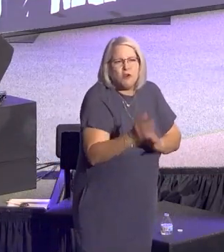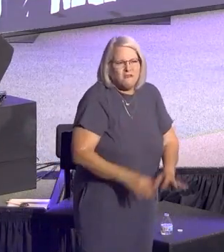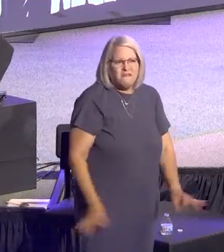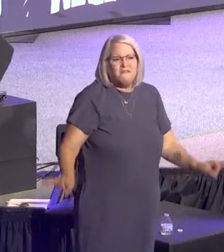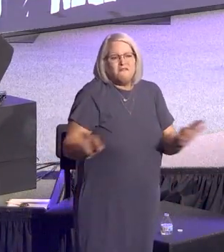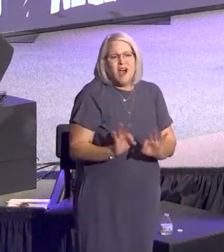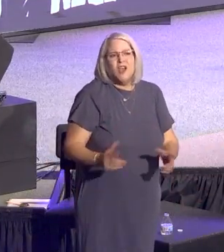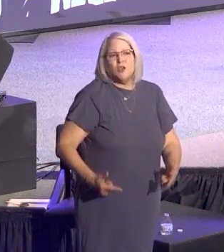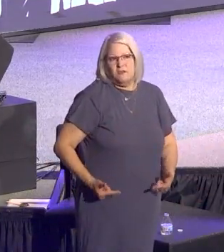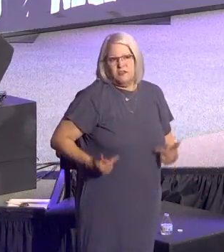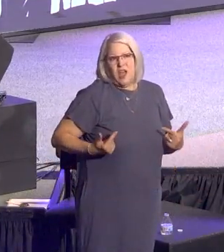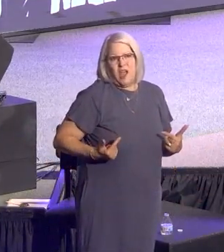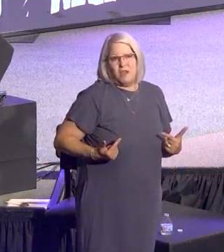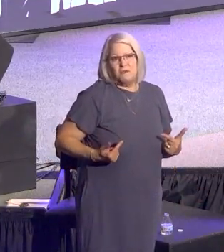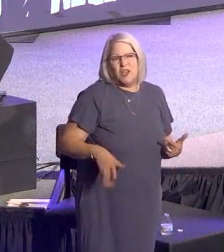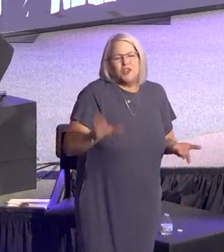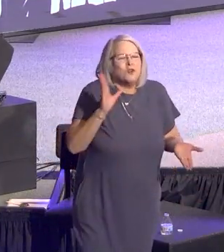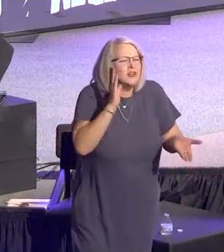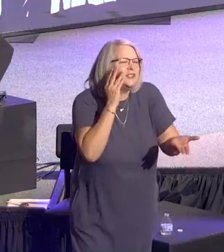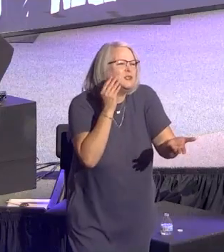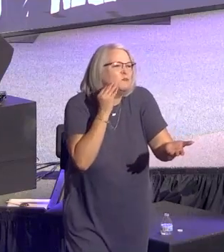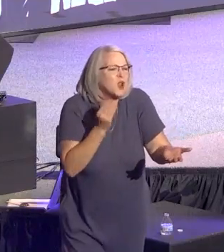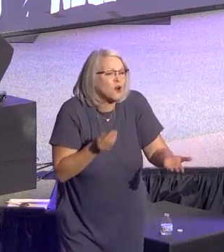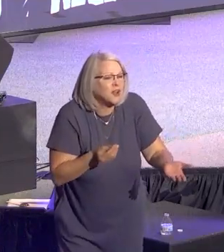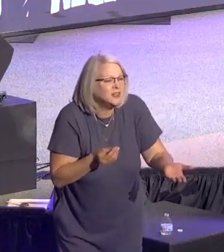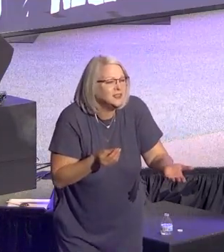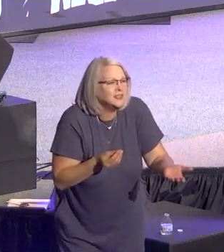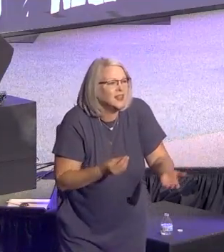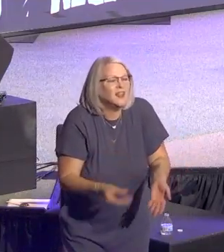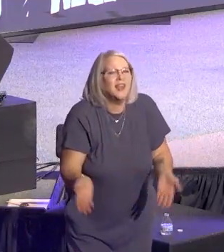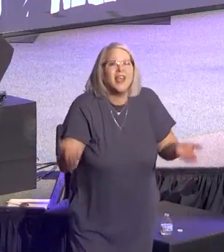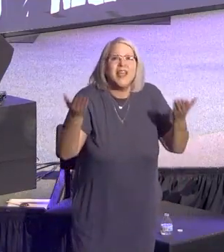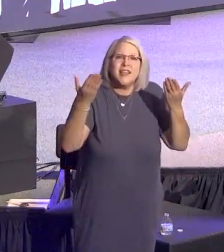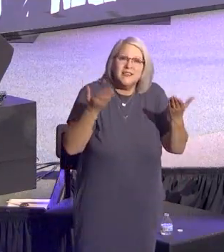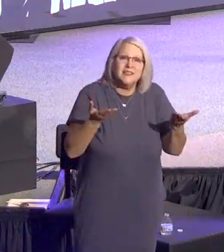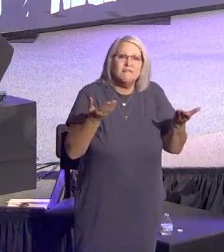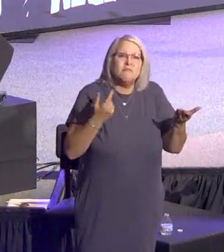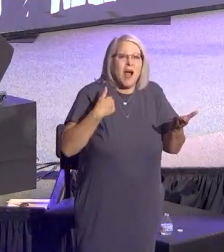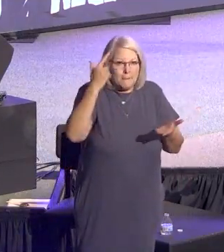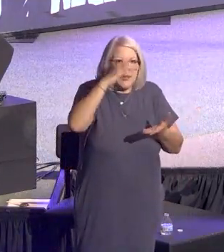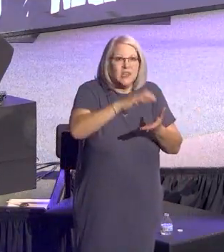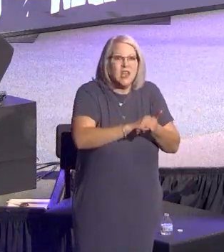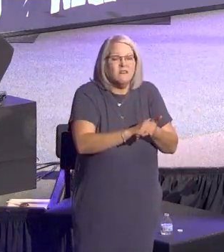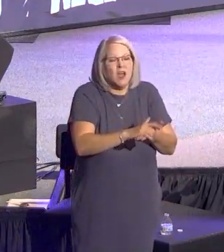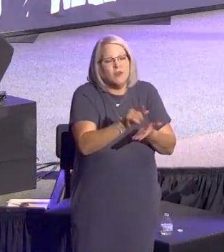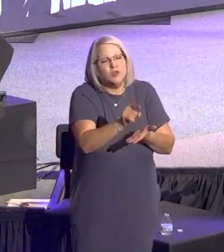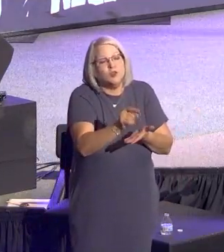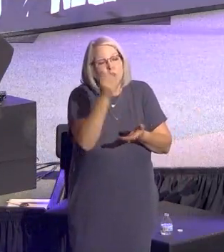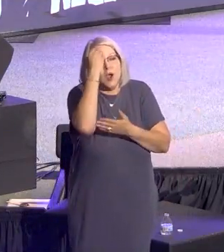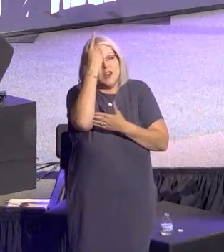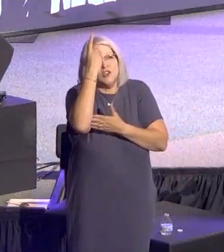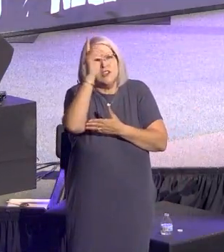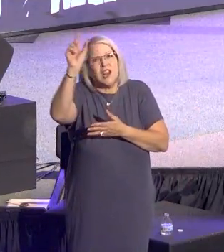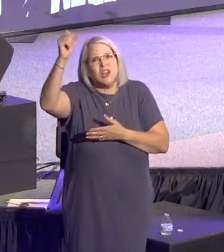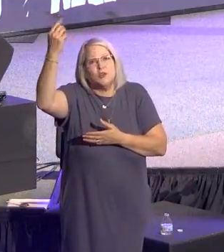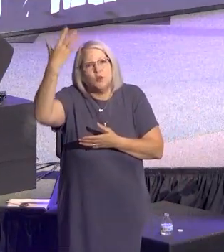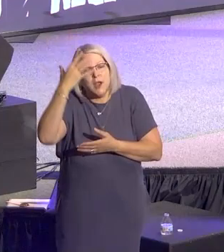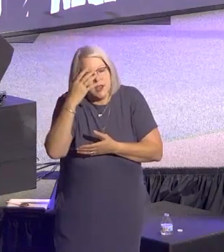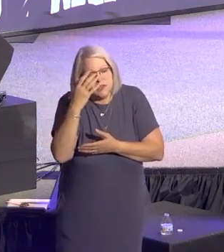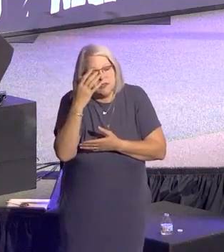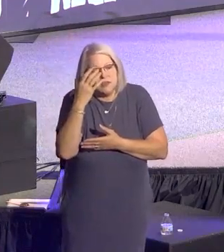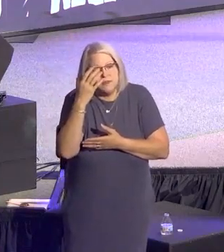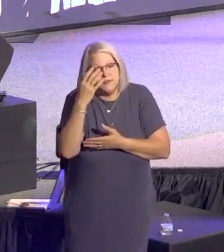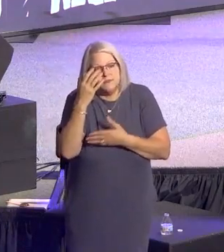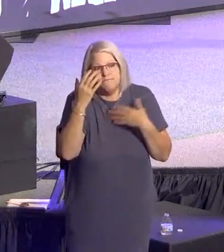life, the human experience, the quality of it hinges, I believe, on how well you understand this concept of